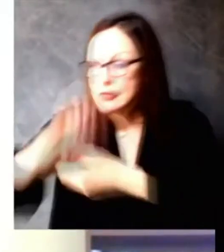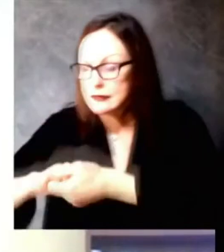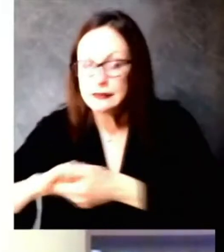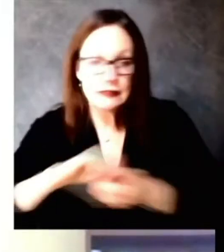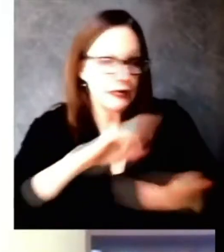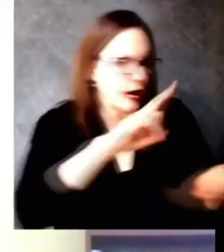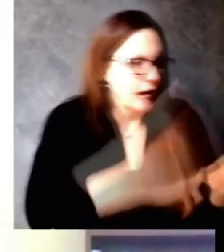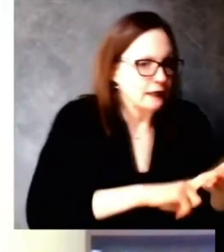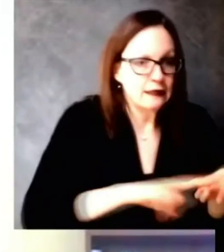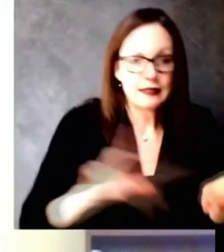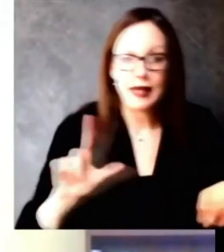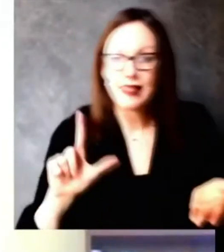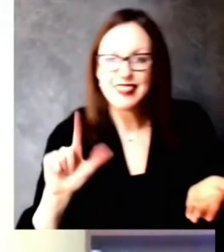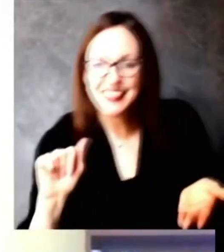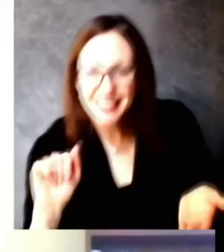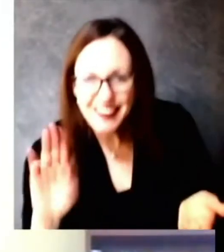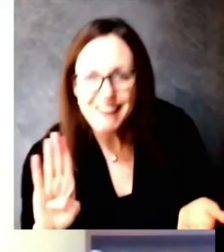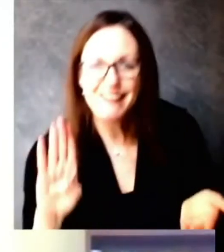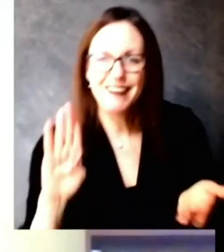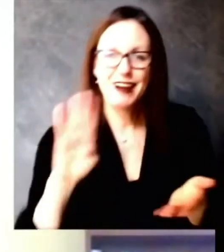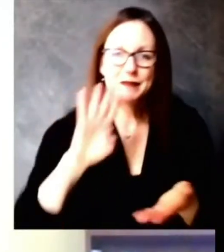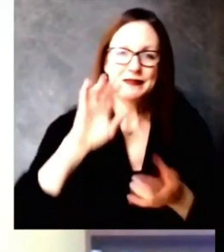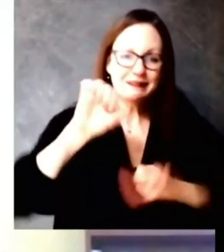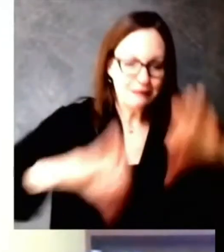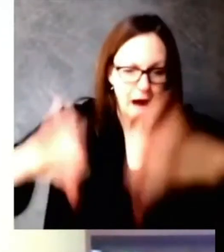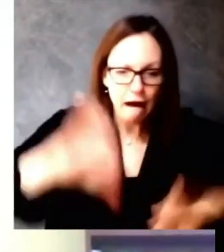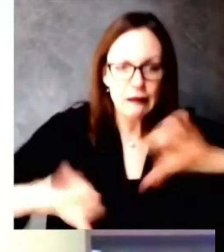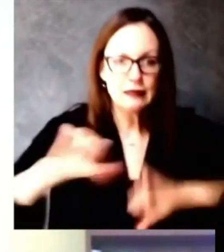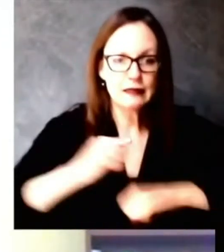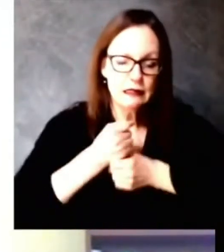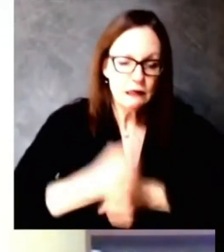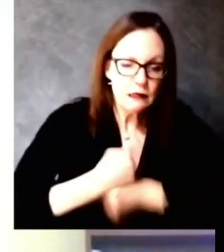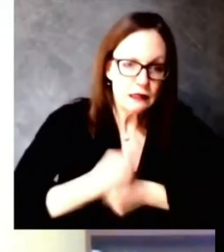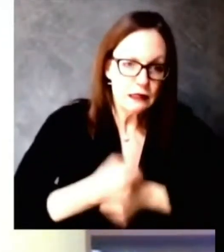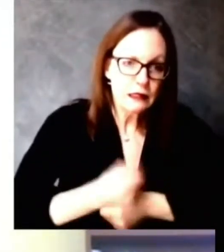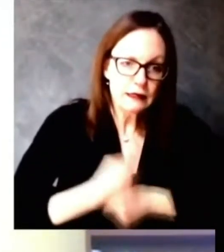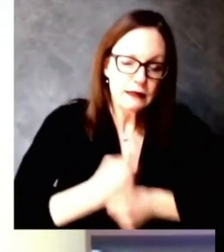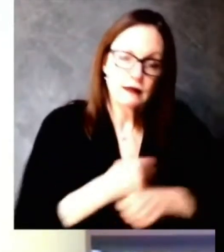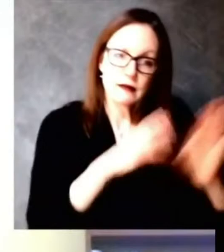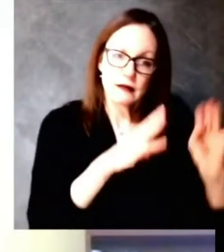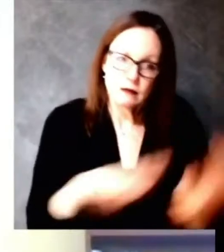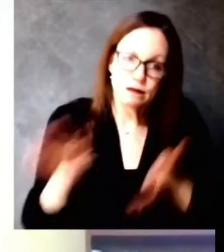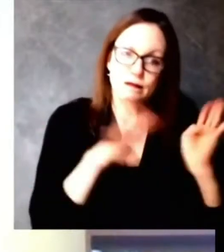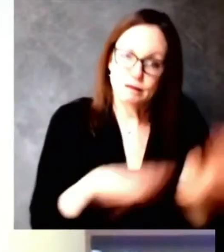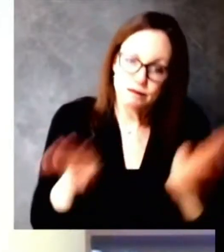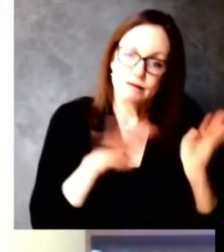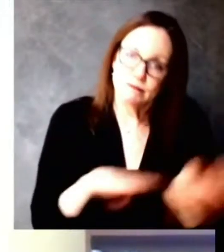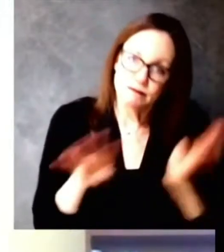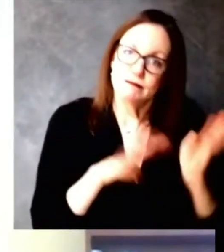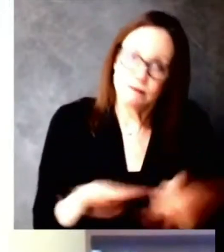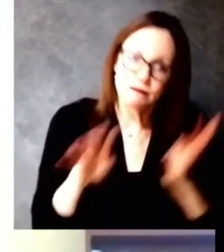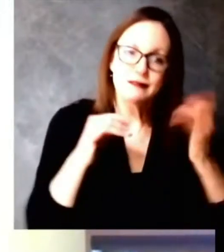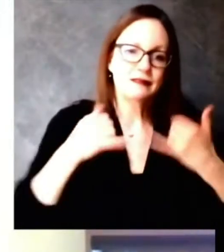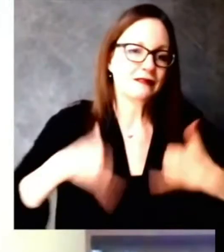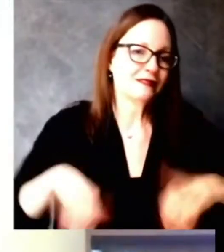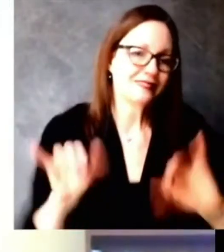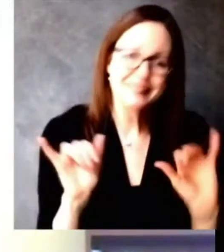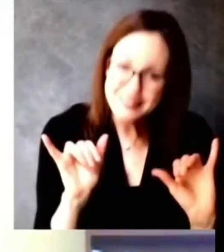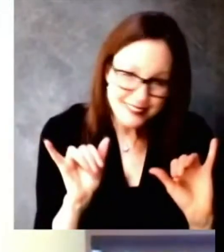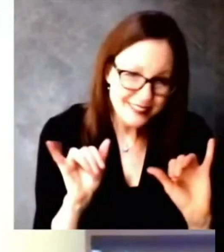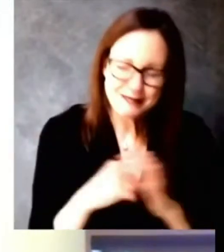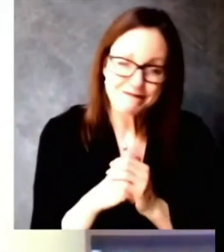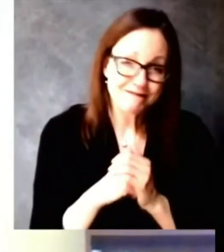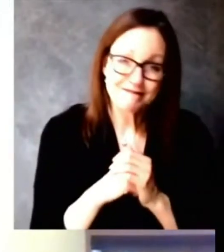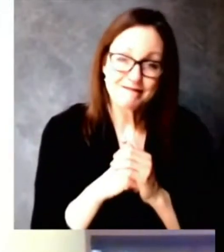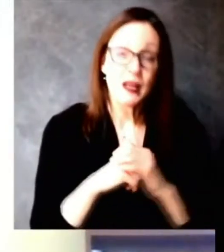application to the Federal Drug Administration, the Food and Drug Administration, and that will be considered later this month.